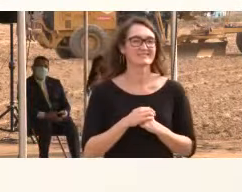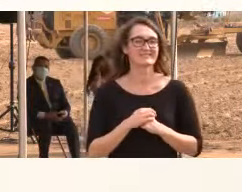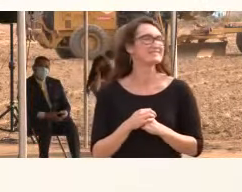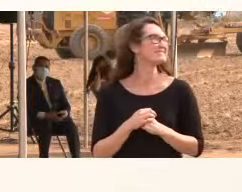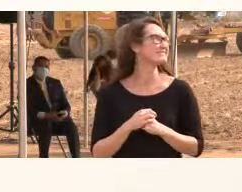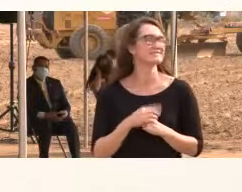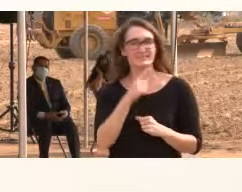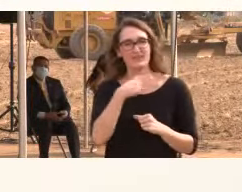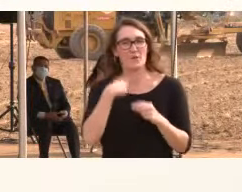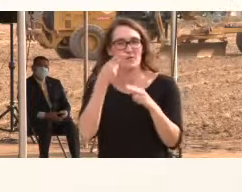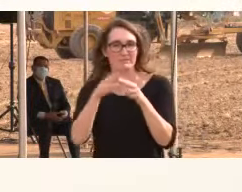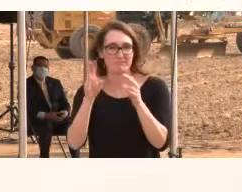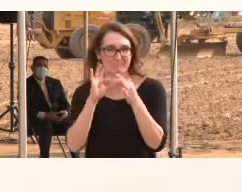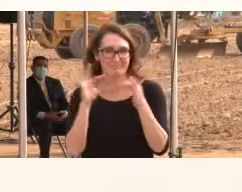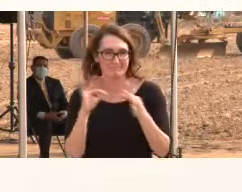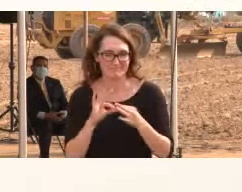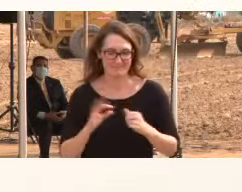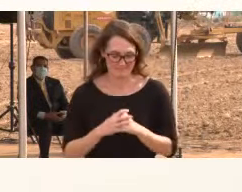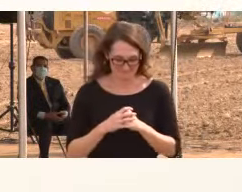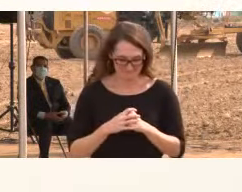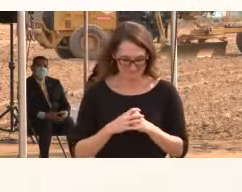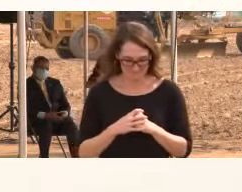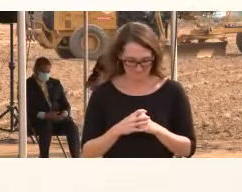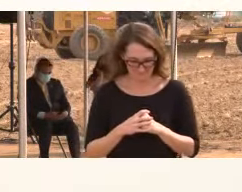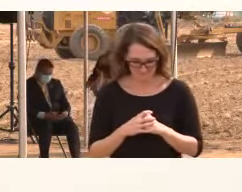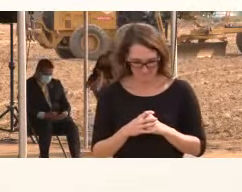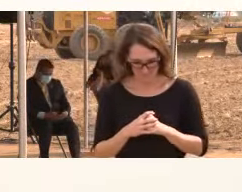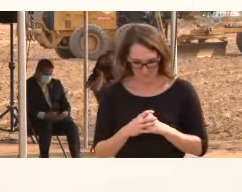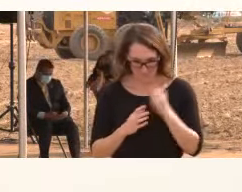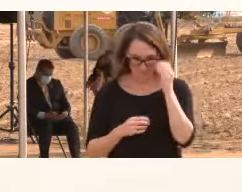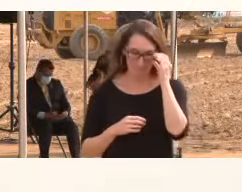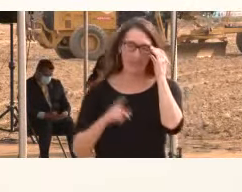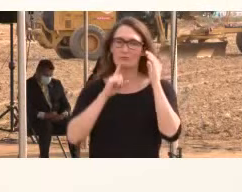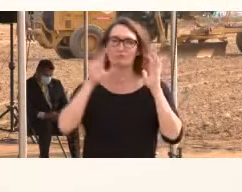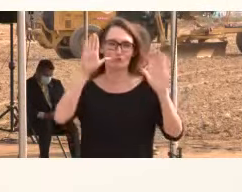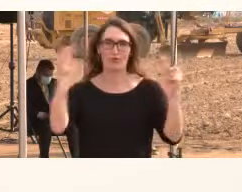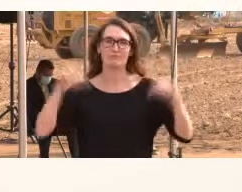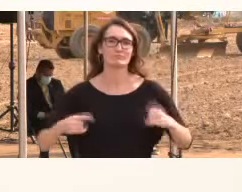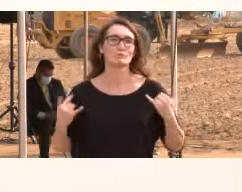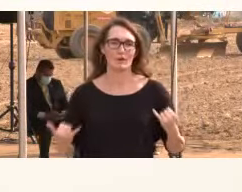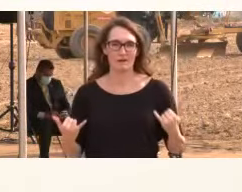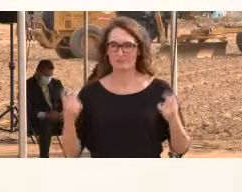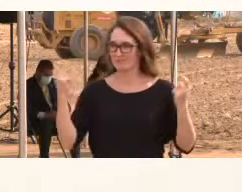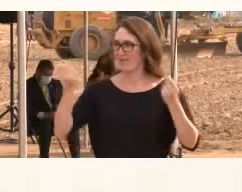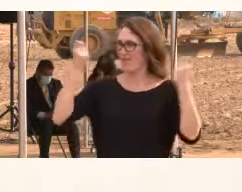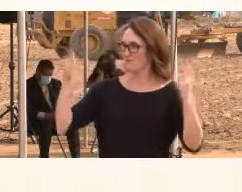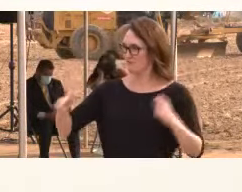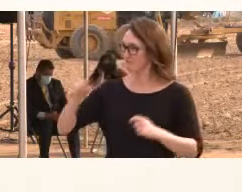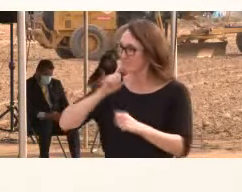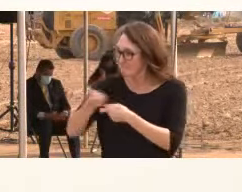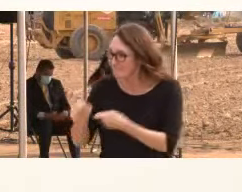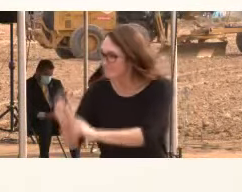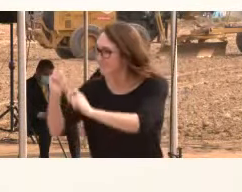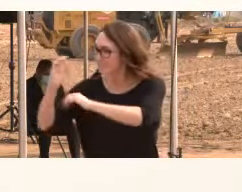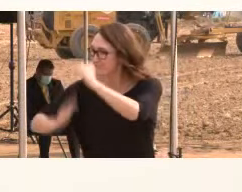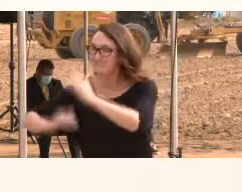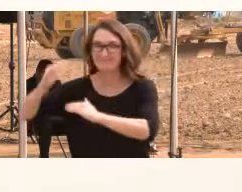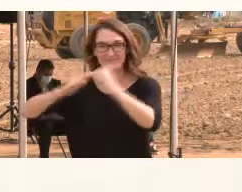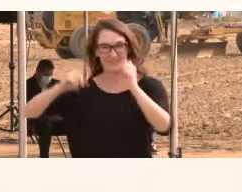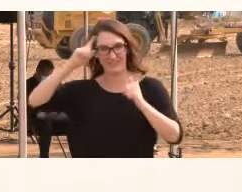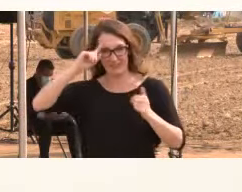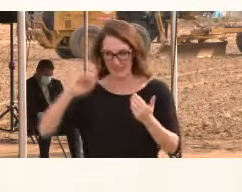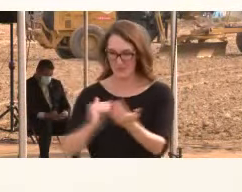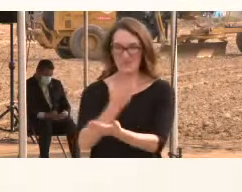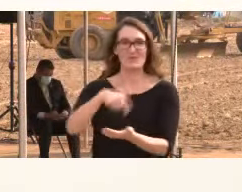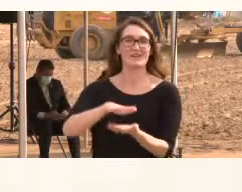I'll keep my comments short. It's great to be here today to celebrate the construction of this new campus for the State